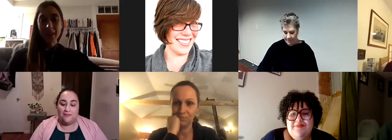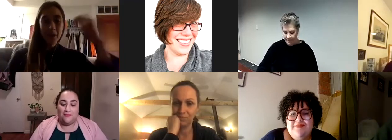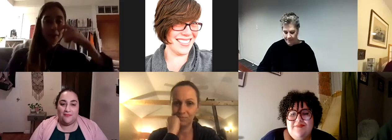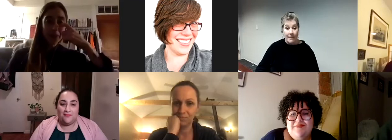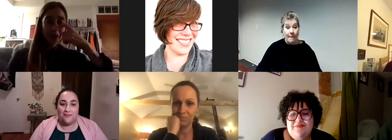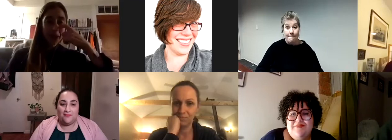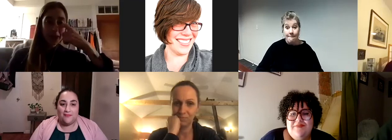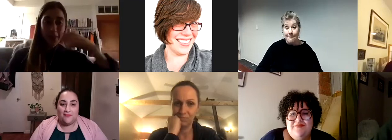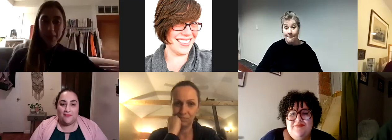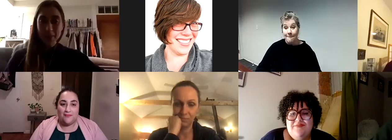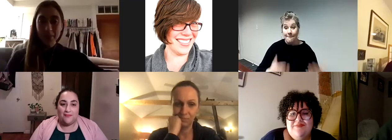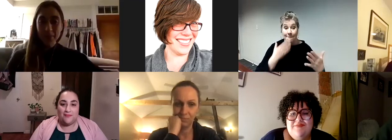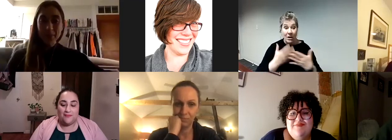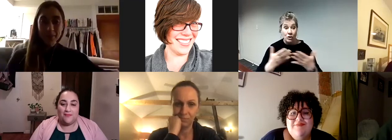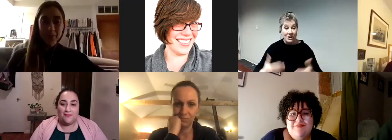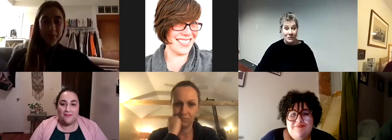Thank you all. Thank you all so much.